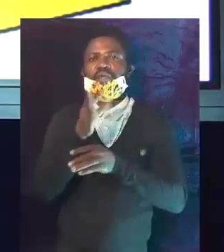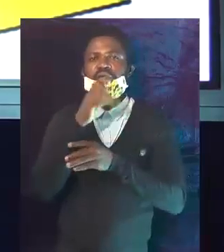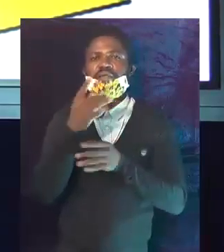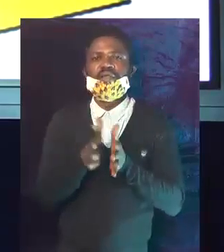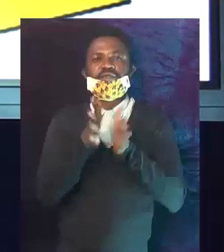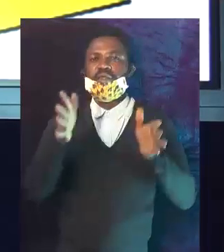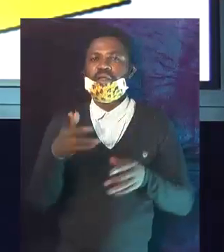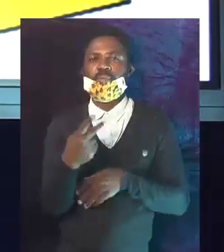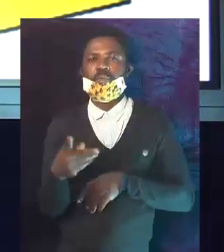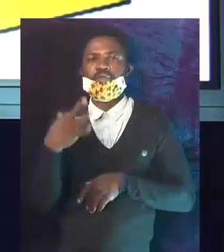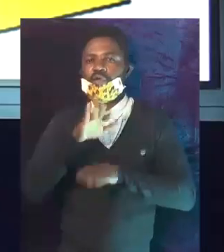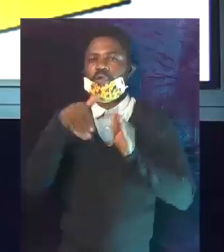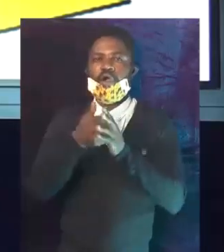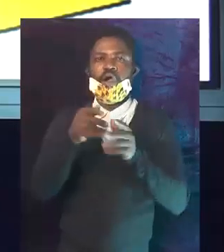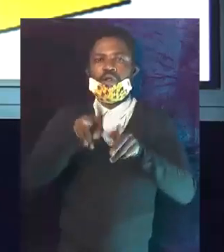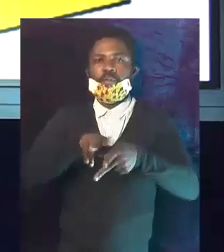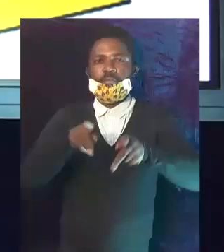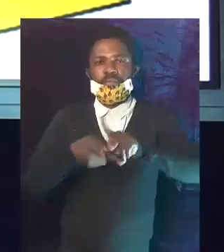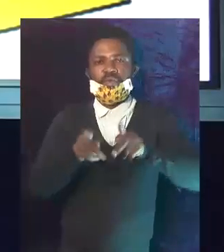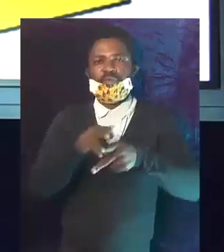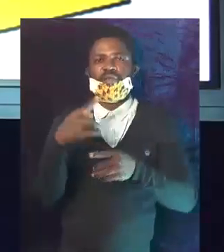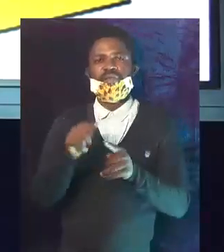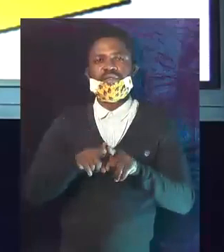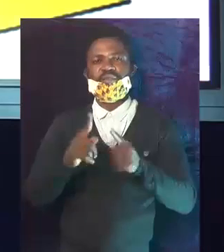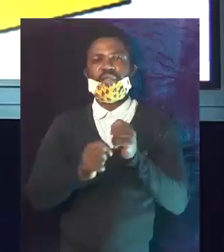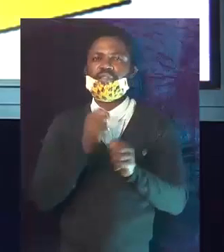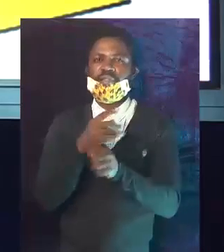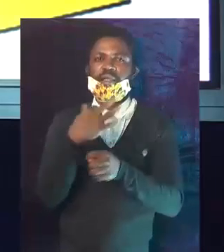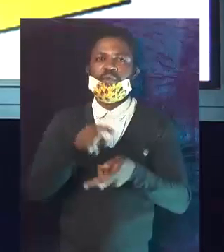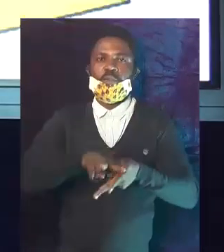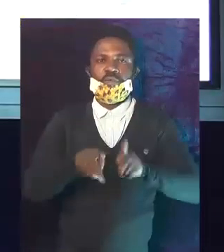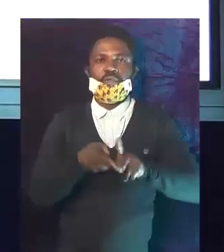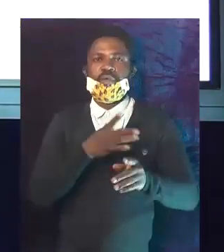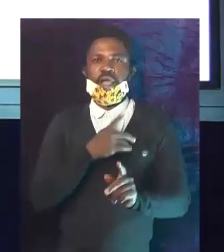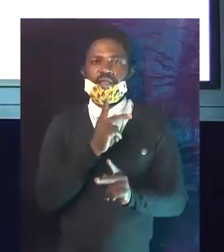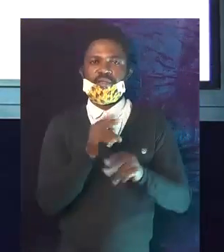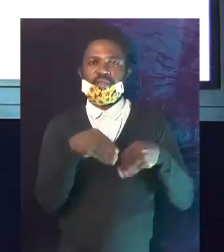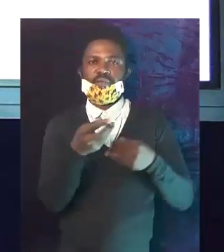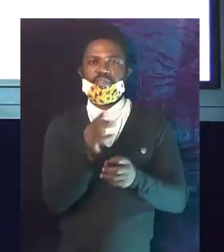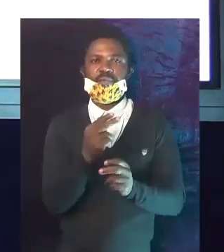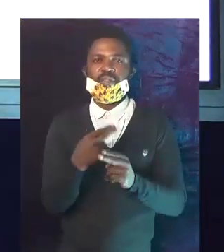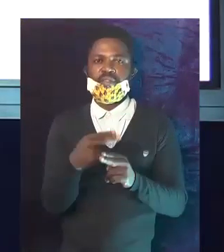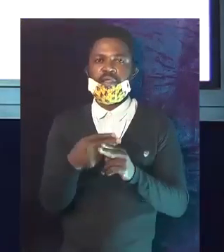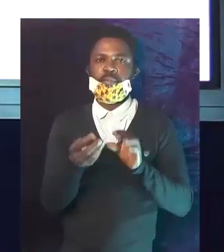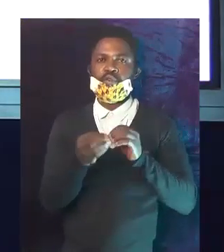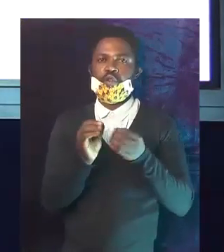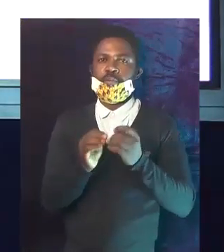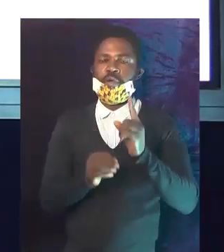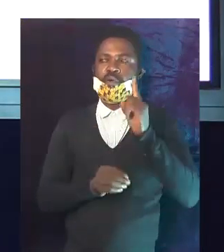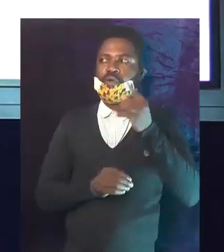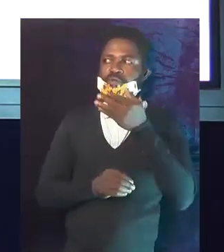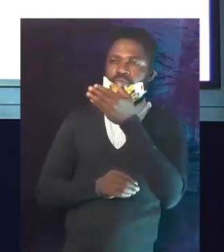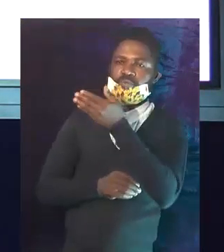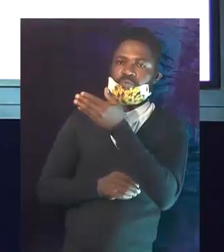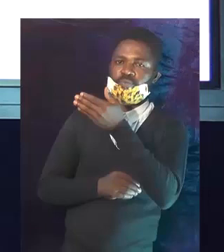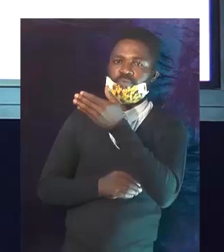of all pyramids. So now we now look at the different types of pyramid and we give them names. The first pyramid that I will be